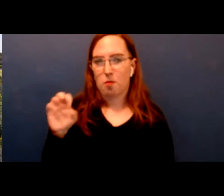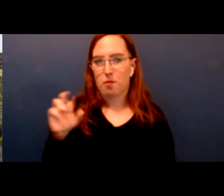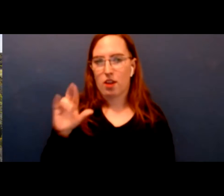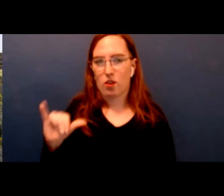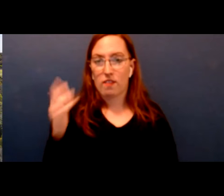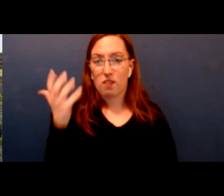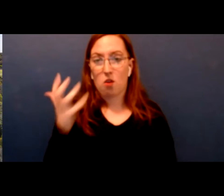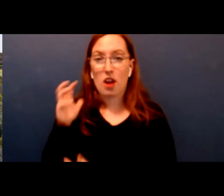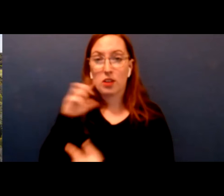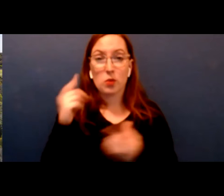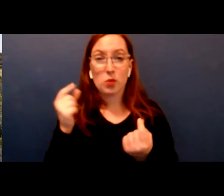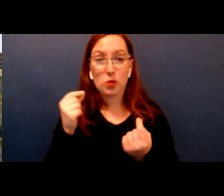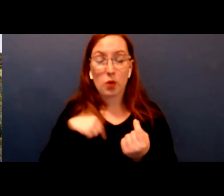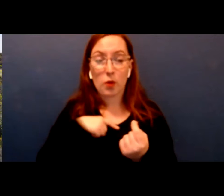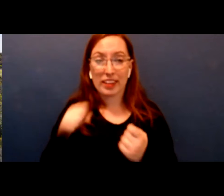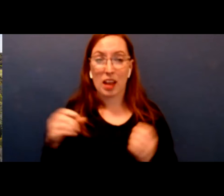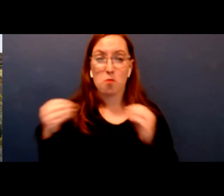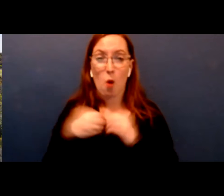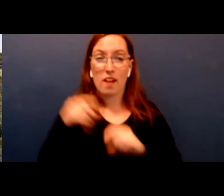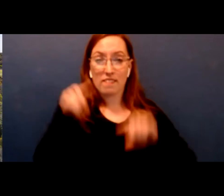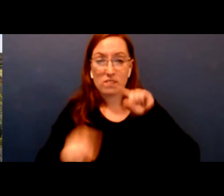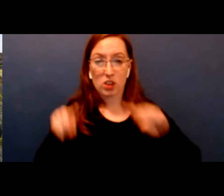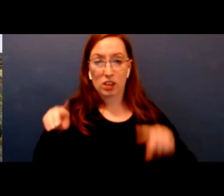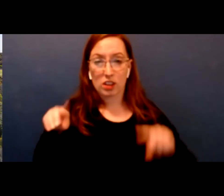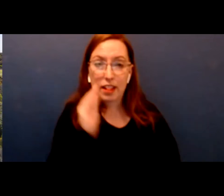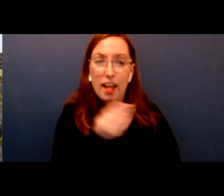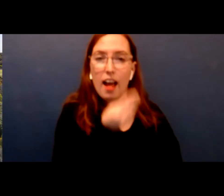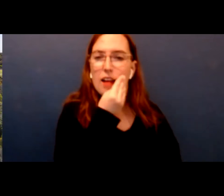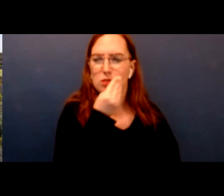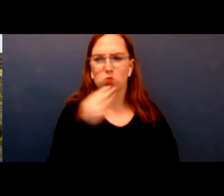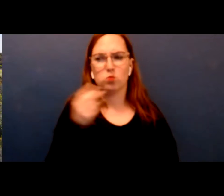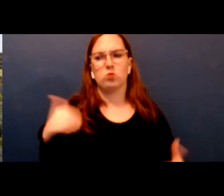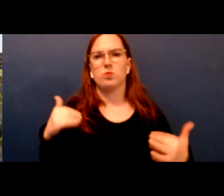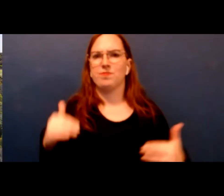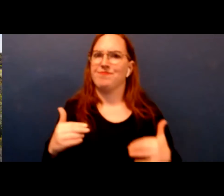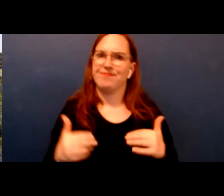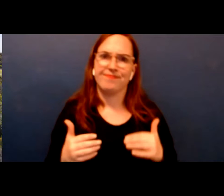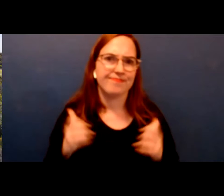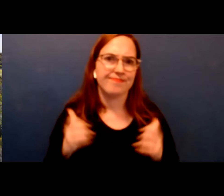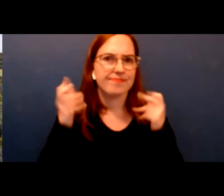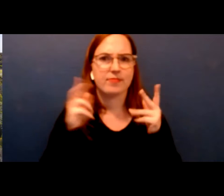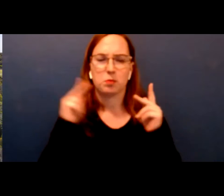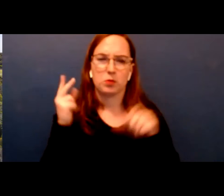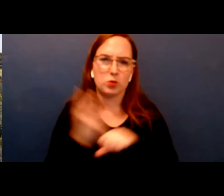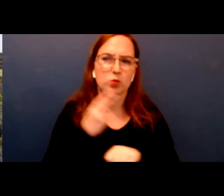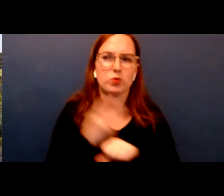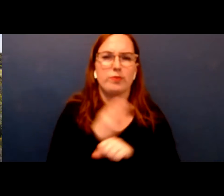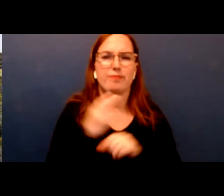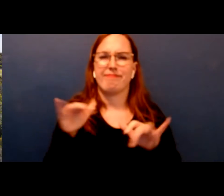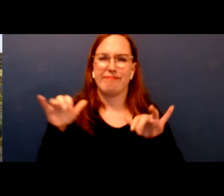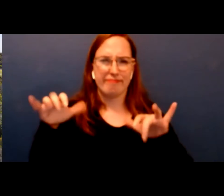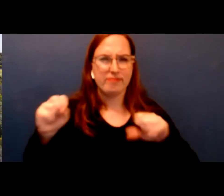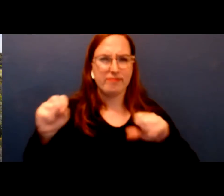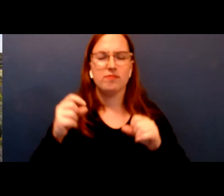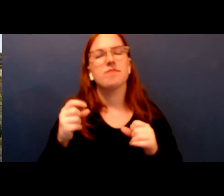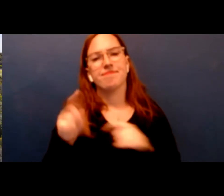diversity on both sides of Barton Creek, which is a highly used areas. And then again, thinking about that Barking Springs and formalizing a bit of